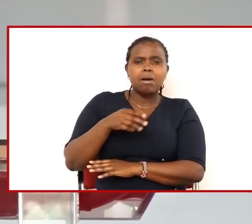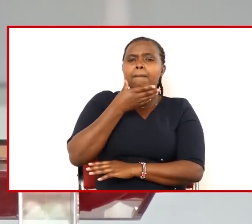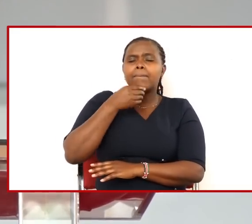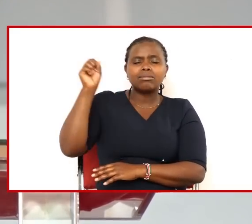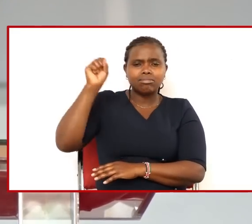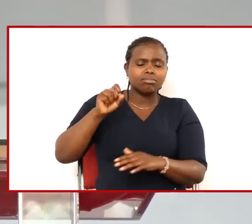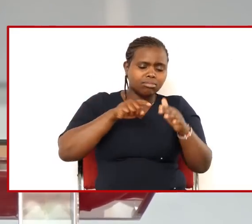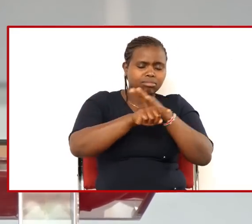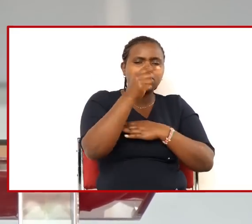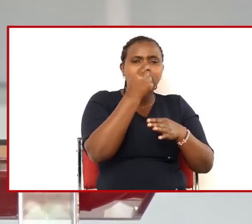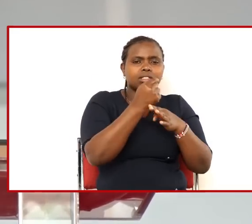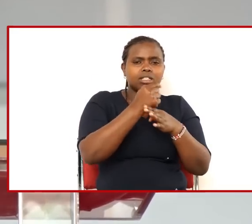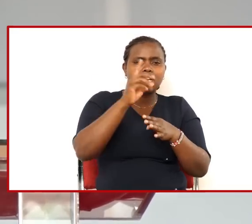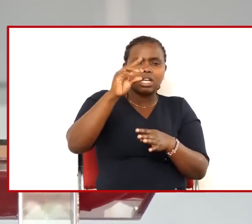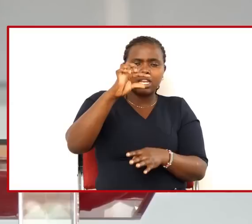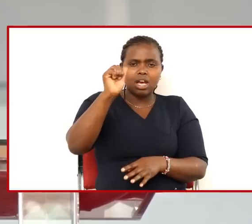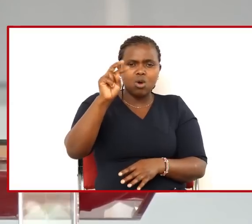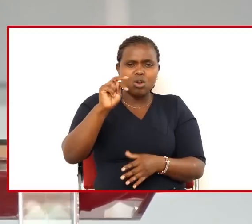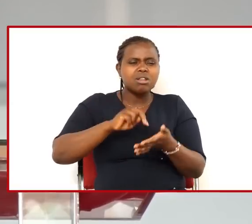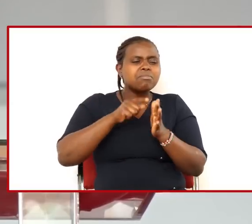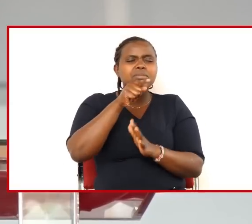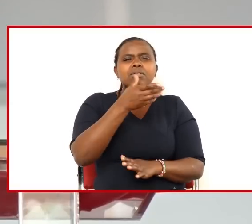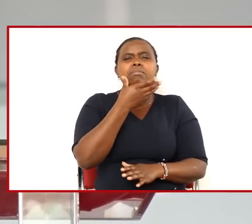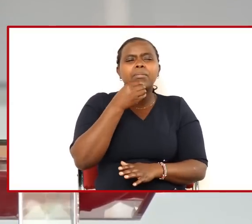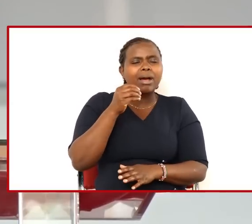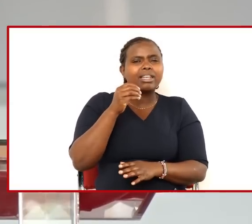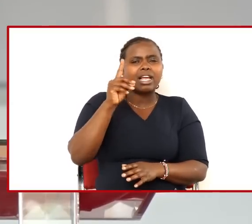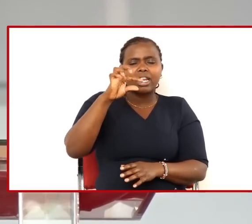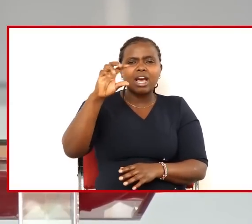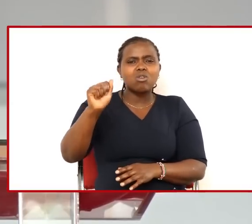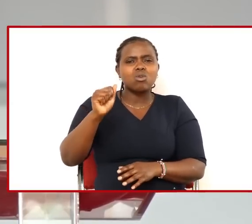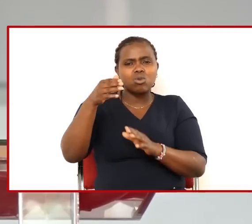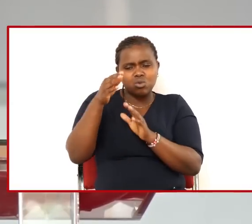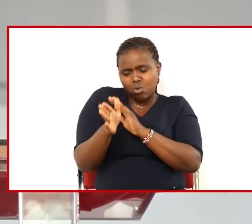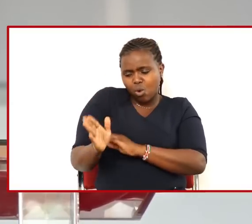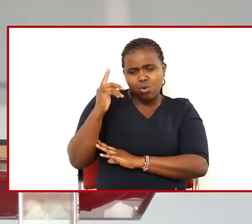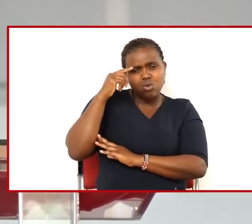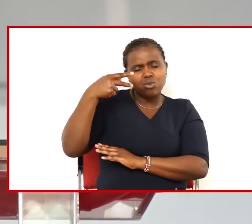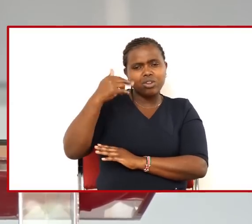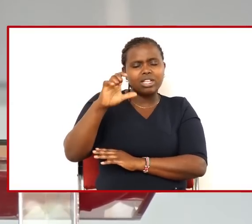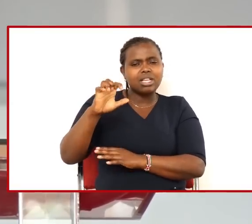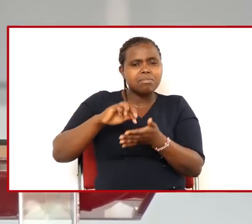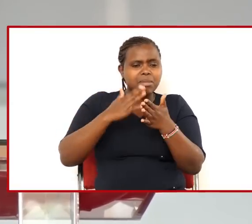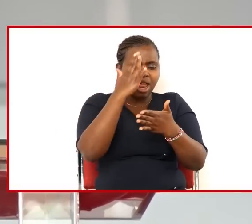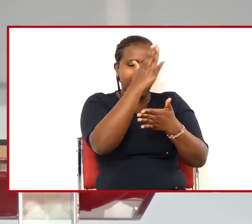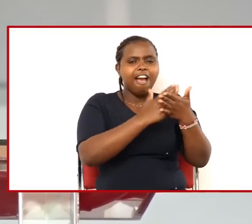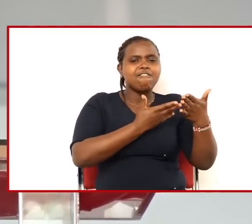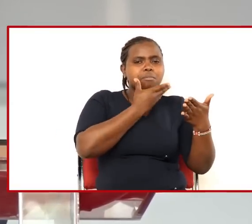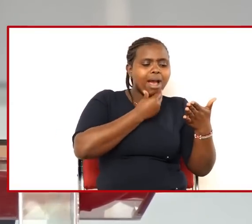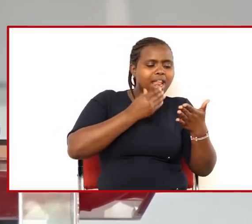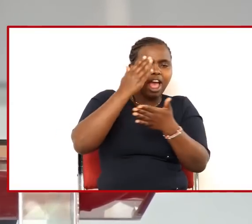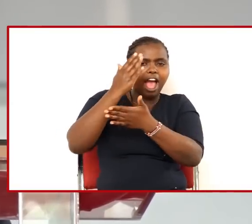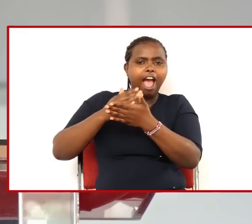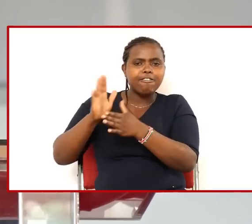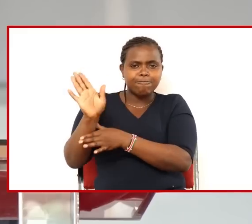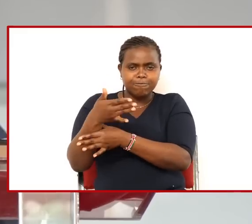of Dagon. The Dagon was the god of the Philistine. He was portrayed as a half man and a half fish.